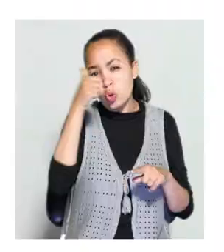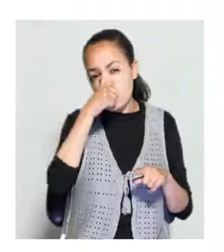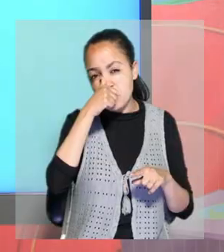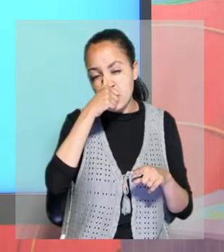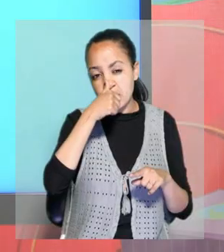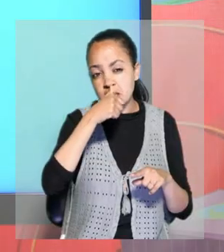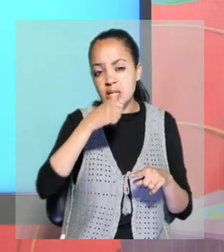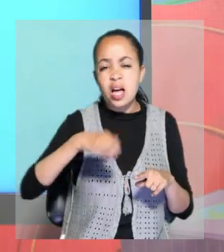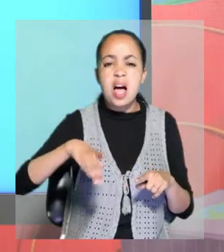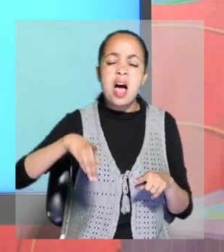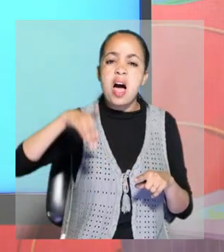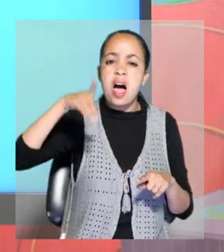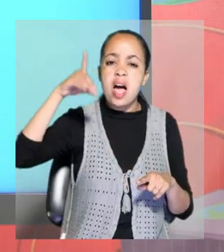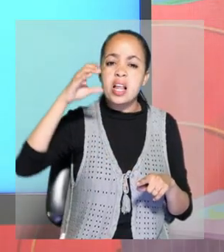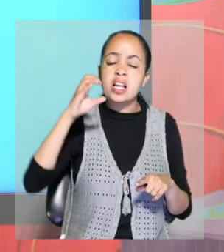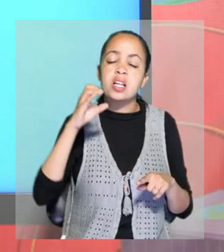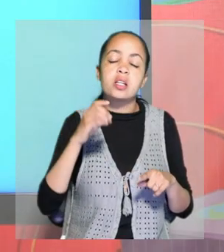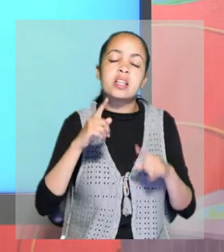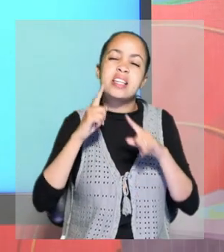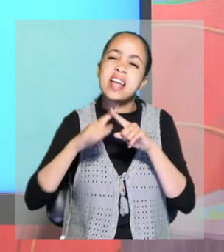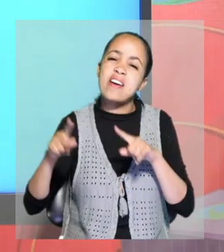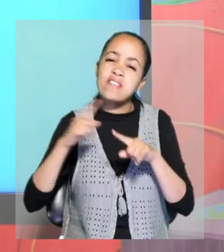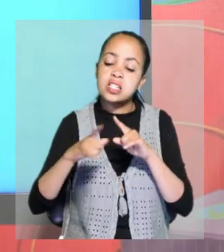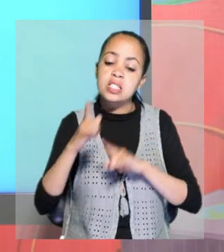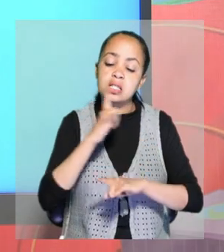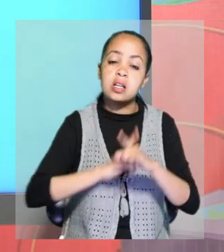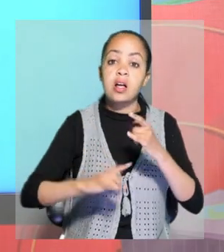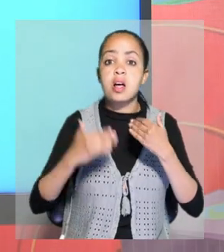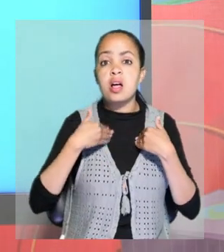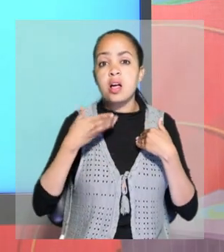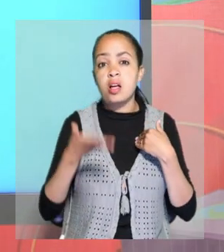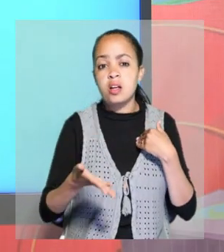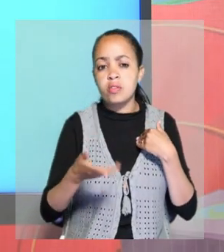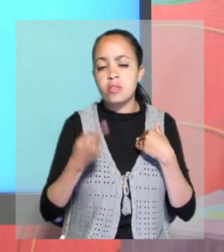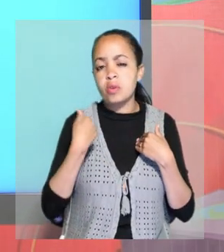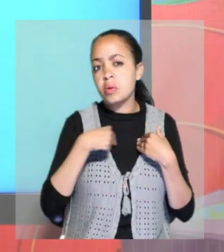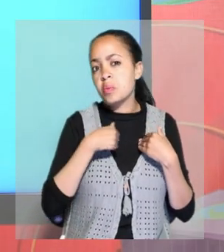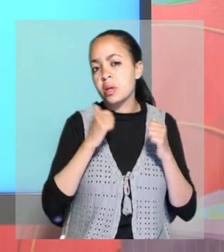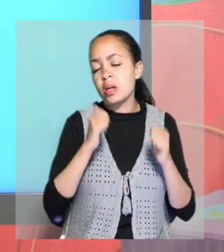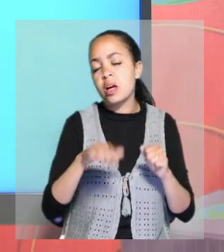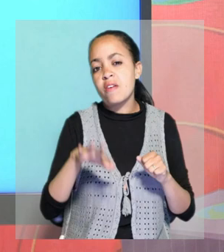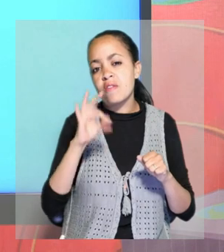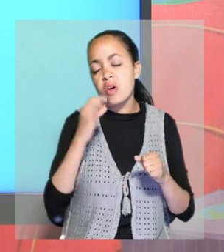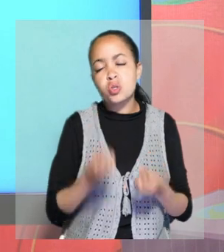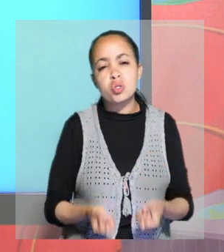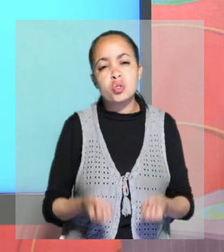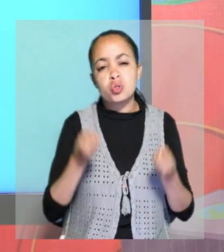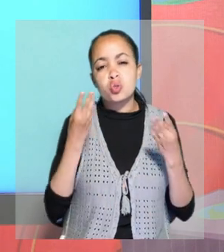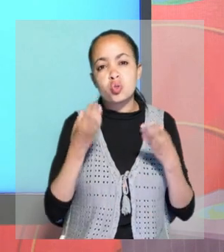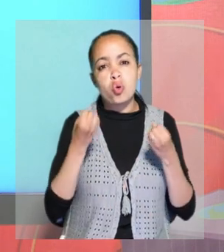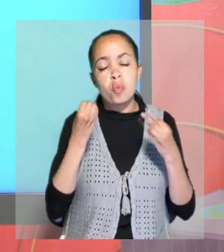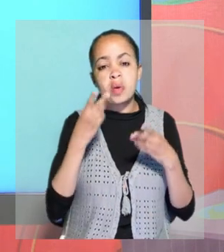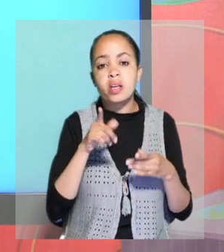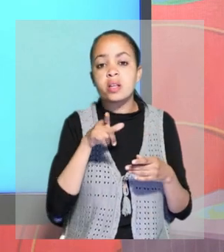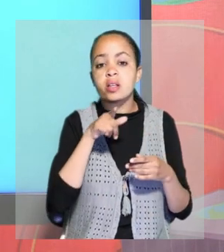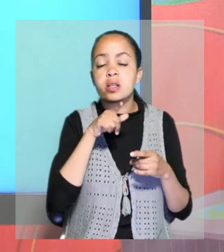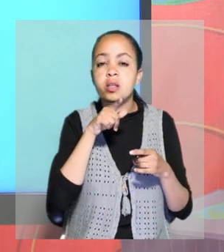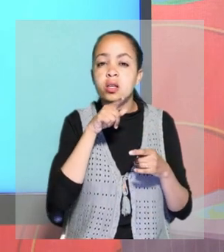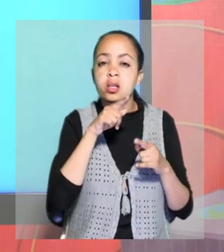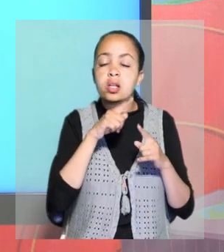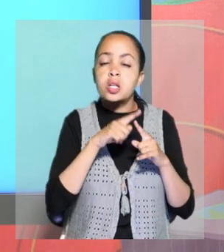is highly ecological diversified country. For example, we can find so many endemic species in